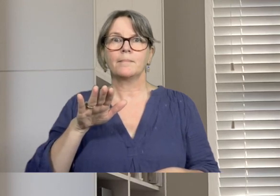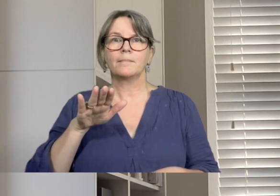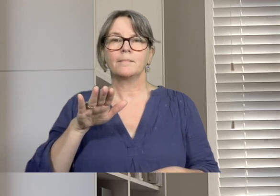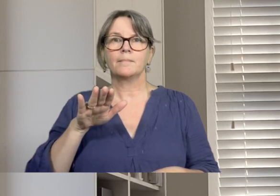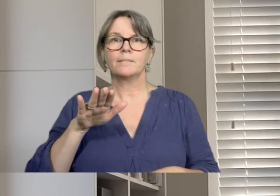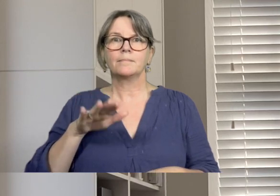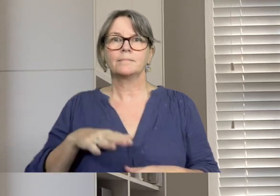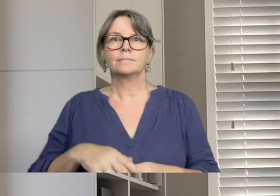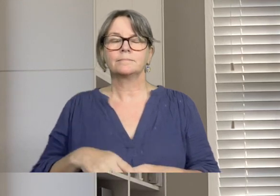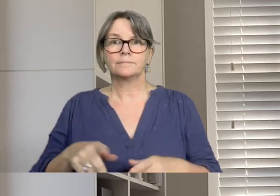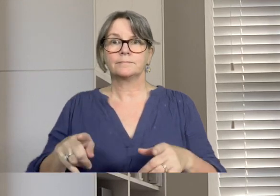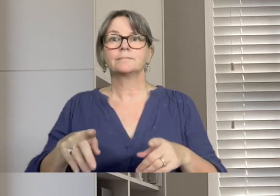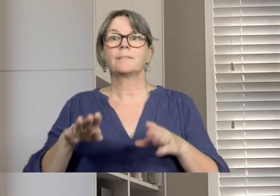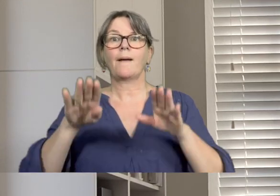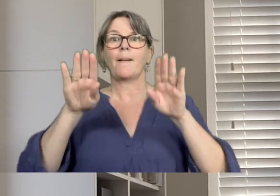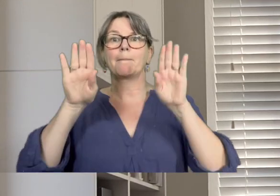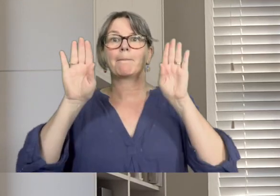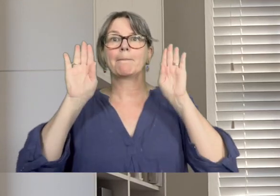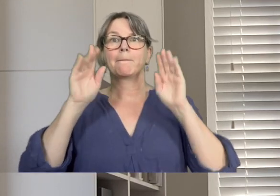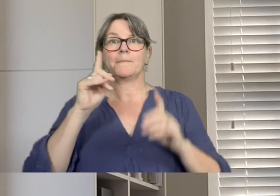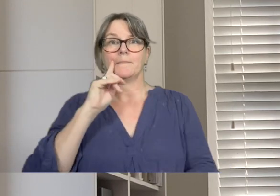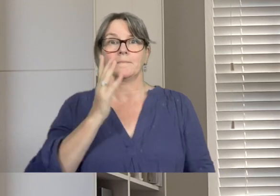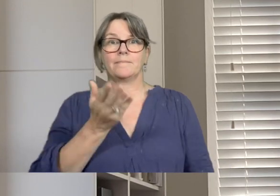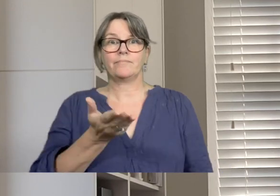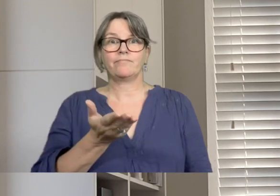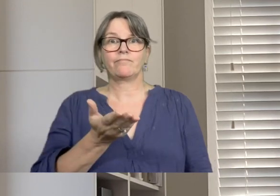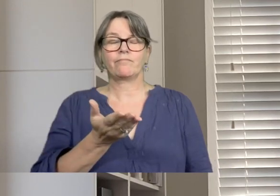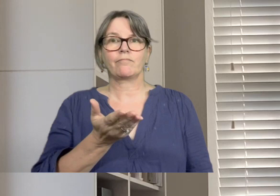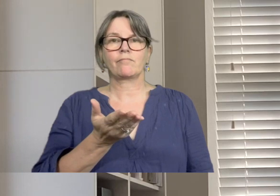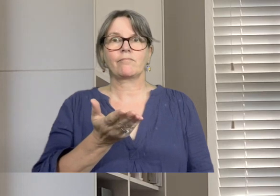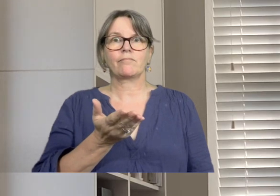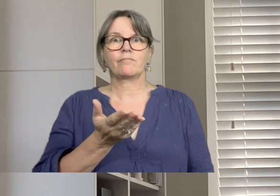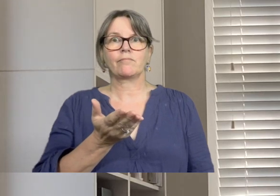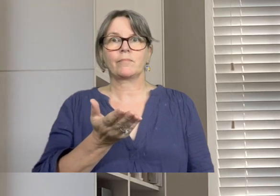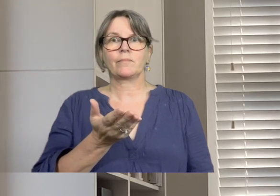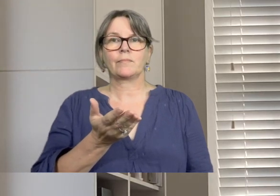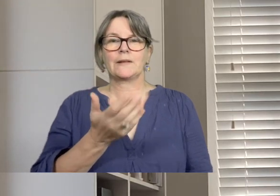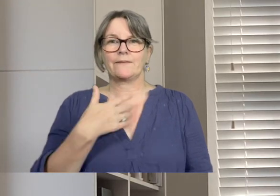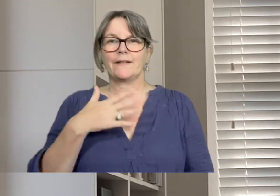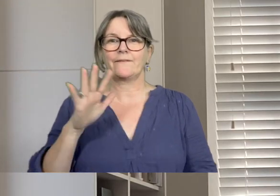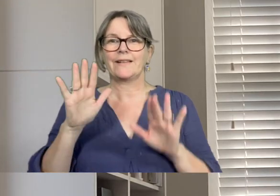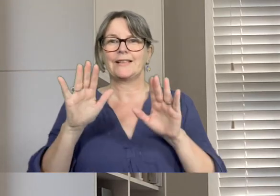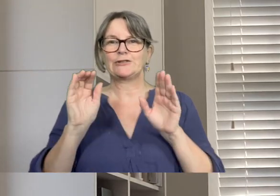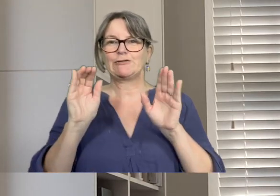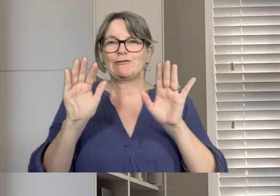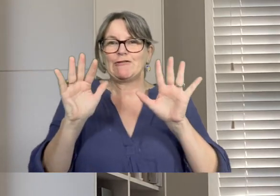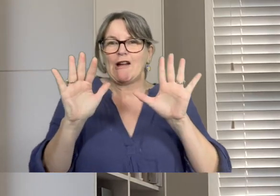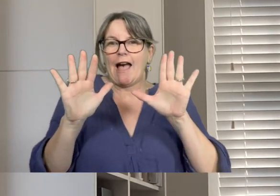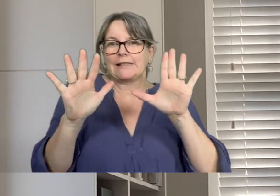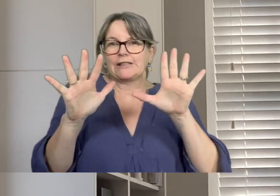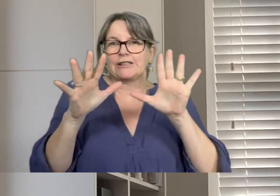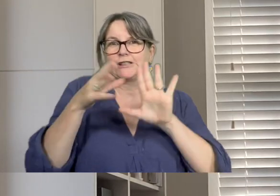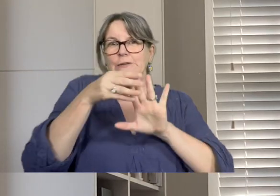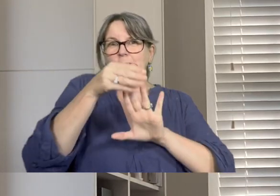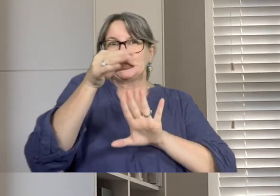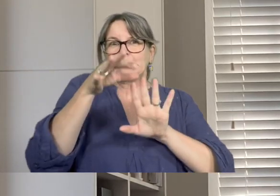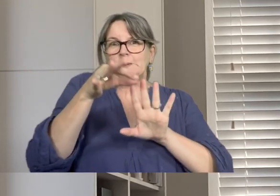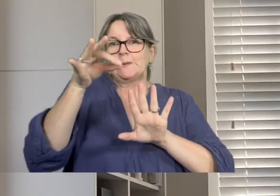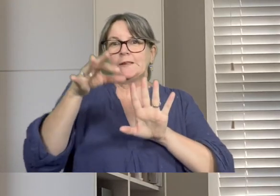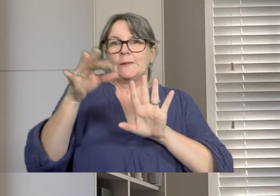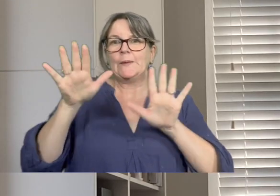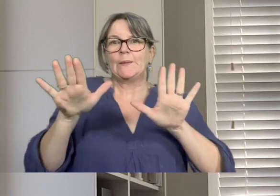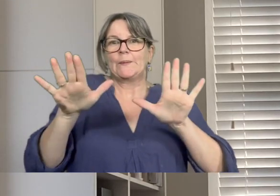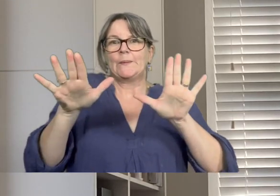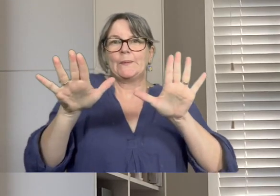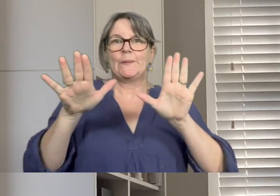breathe in, instead of pausing, we float the arms behind us. Now feel a lovely sense of stretch from the fingers to the knees as we roll